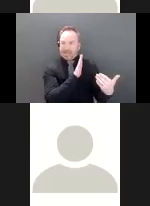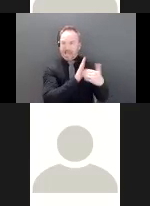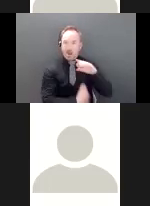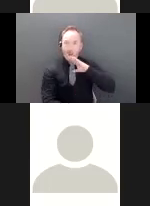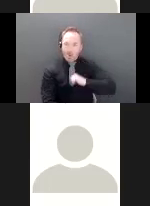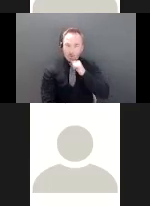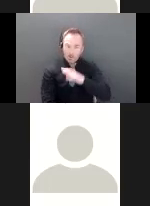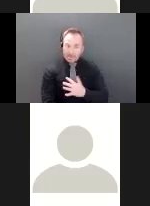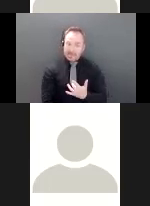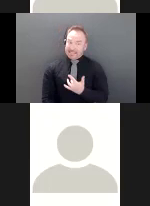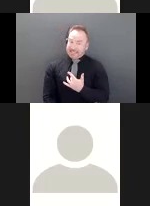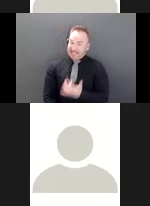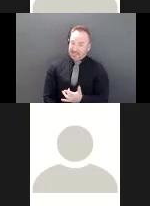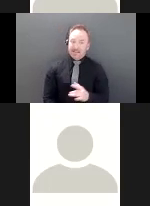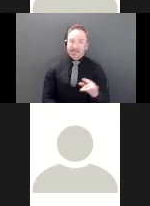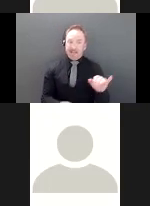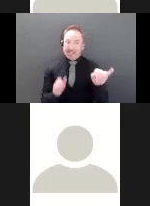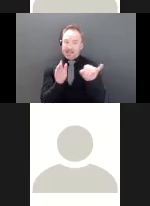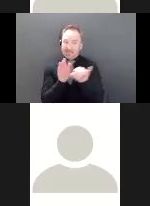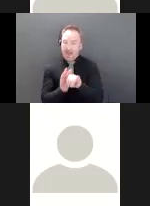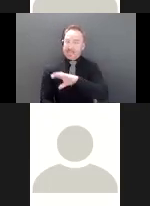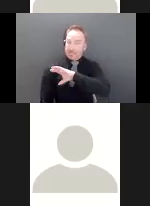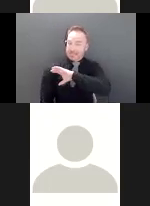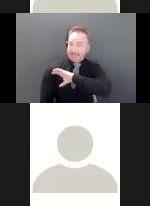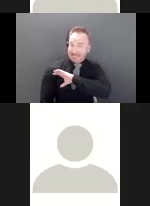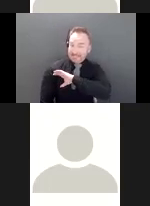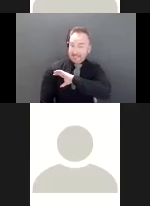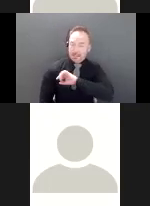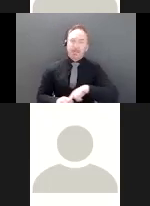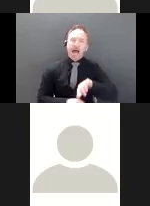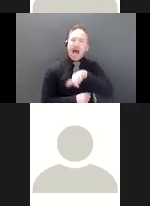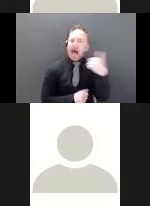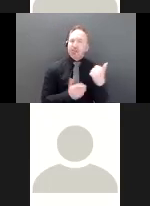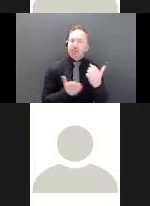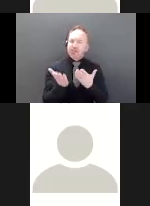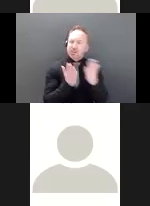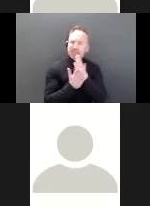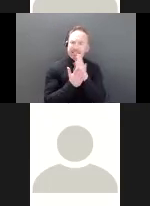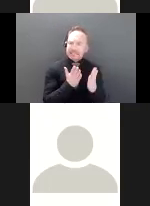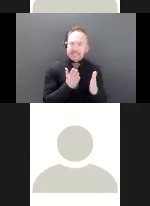police, but then not so much when it comes to other services. So we only had